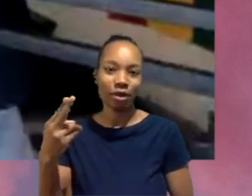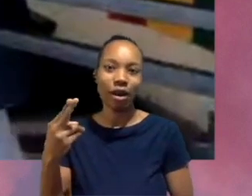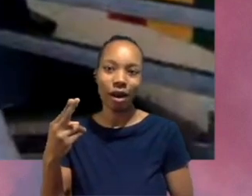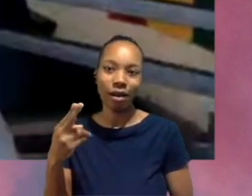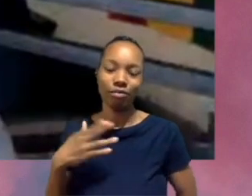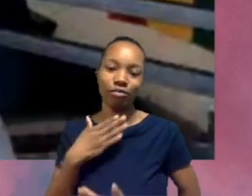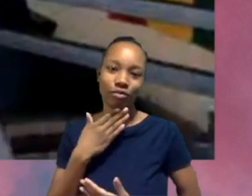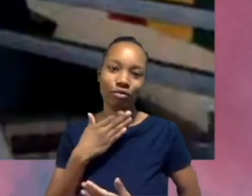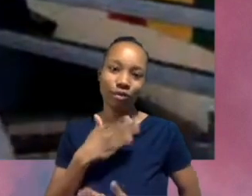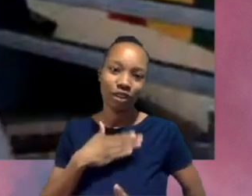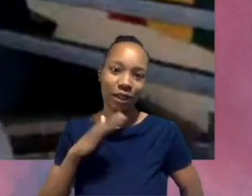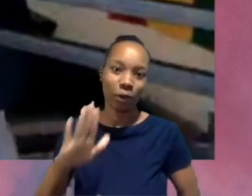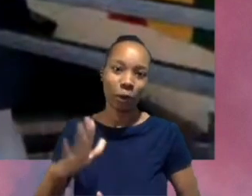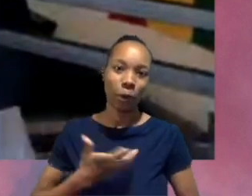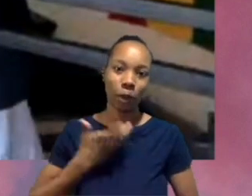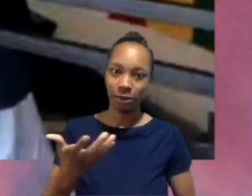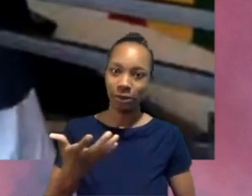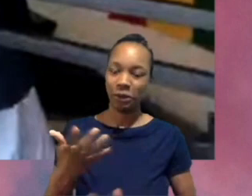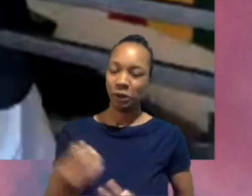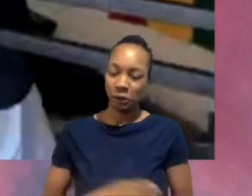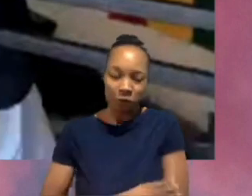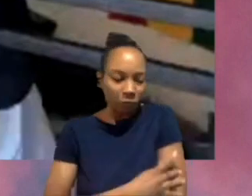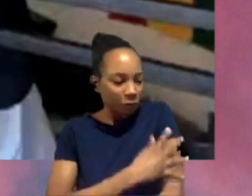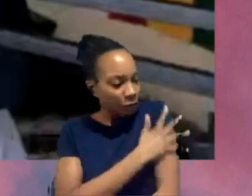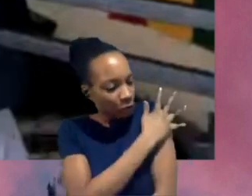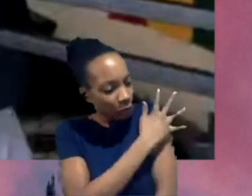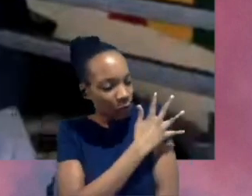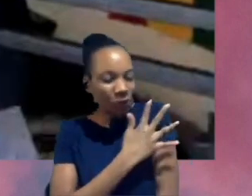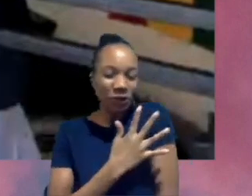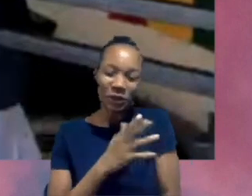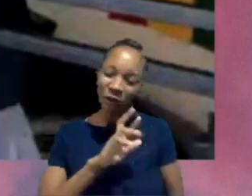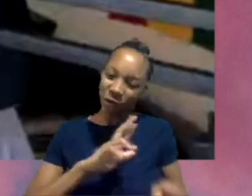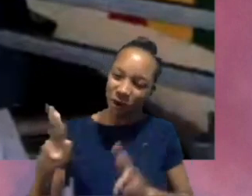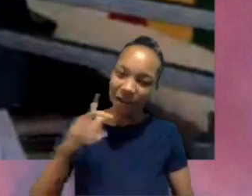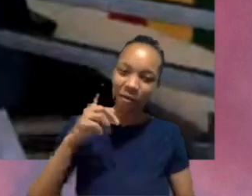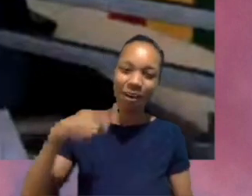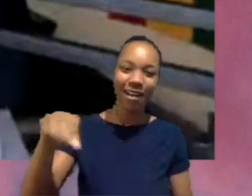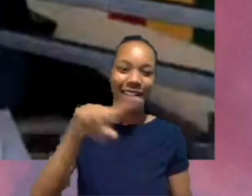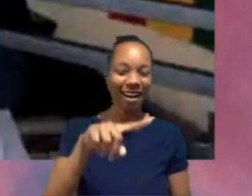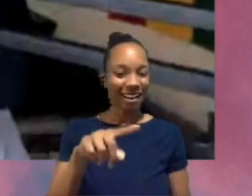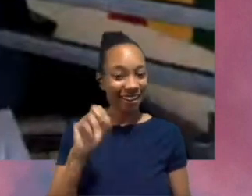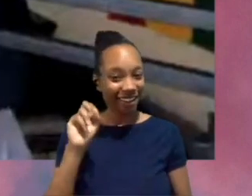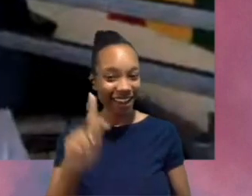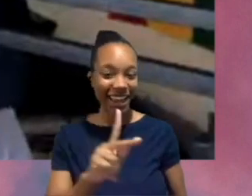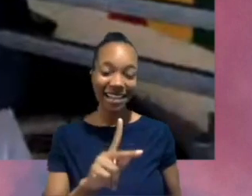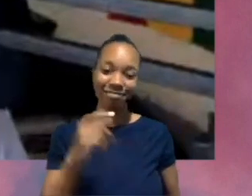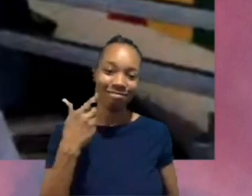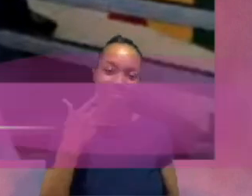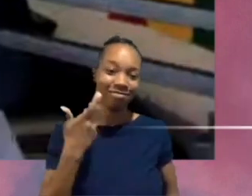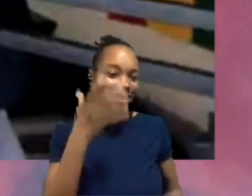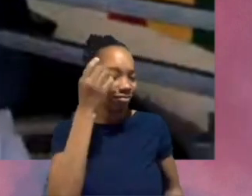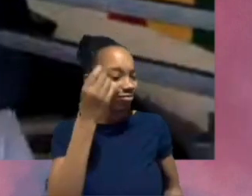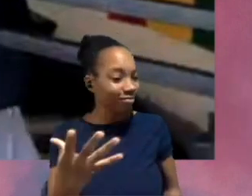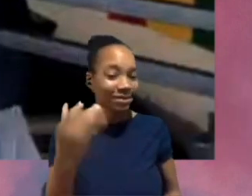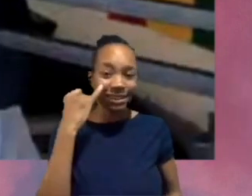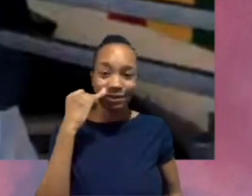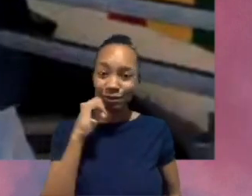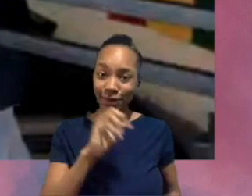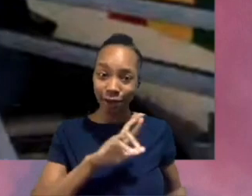I got the chills over here. Man, we ready for y'all, okay? Like I said before, if you wasn't ready before, you better be ready by